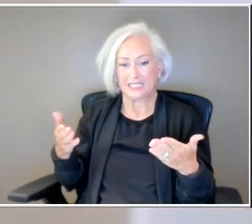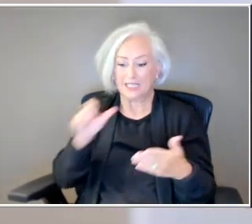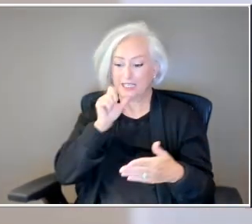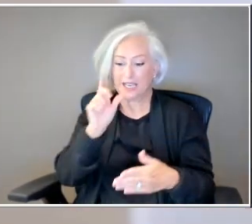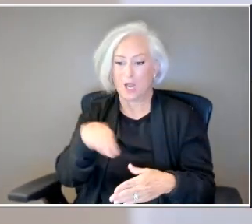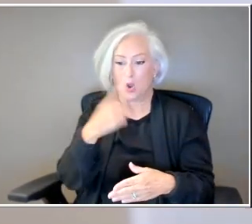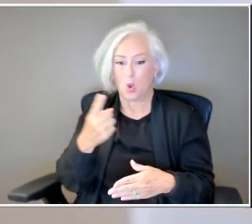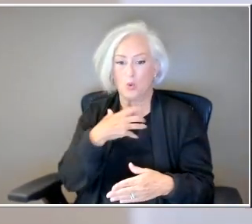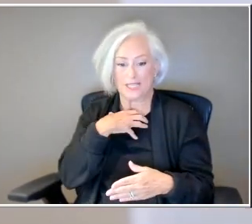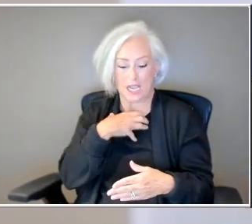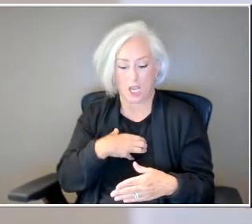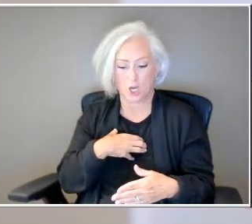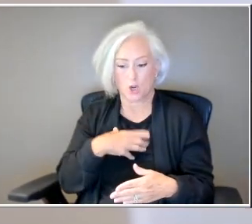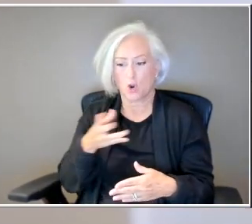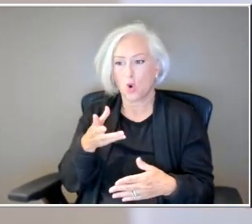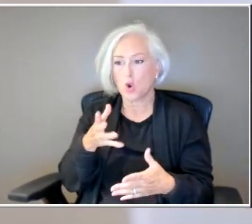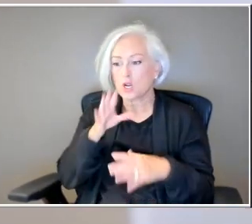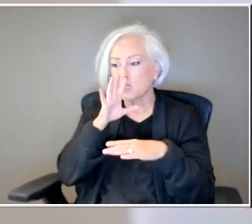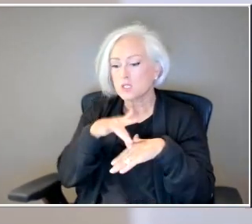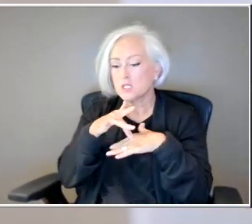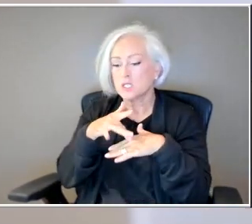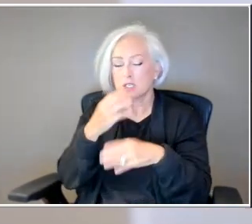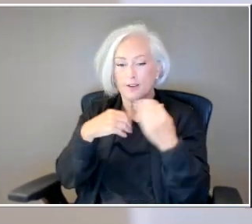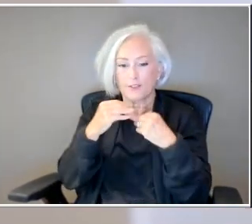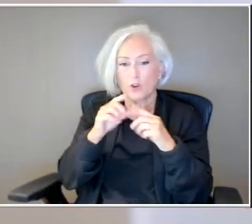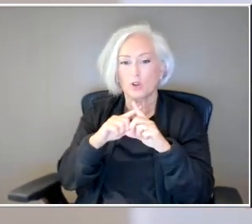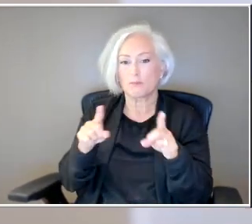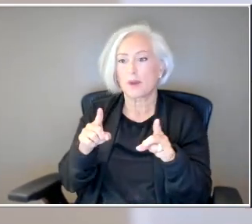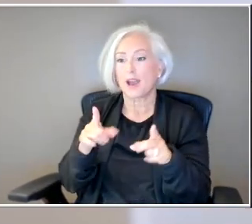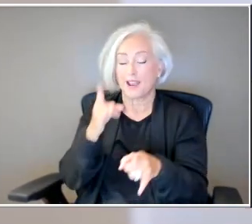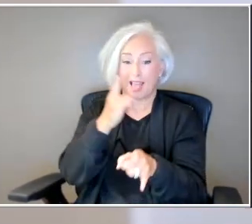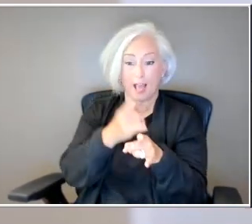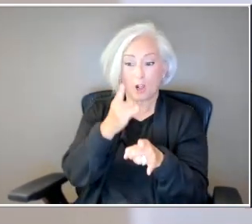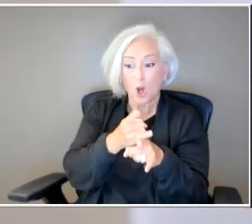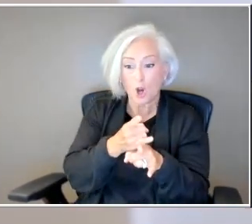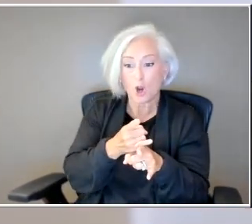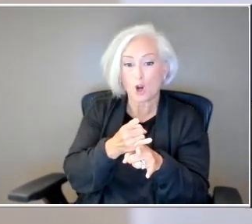food cravings, but also cravings for things like alcohol and